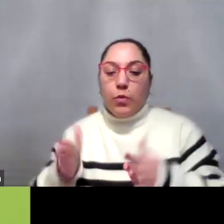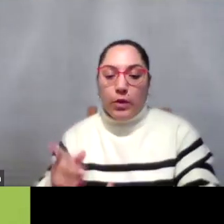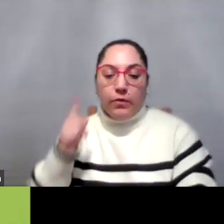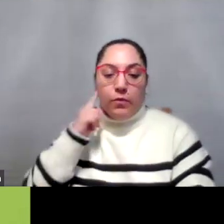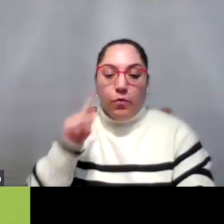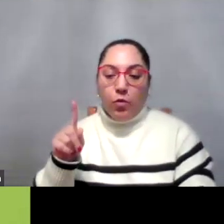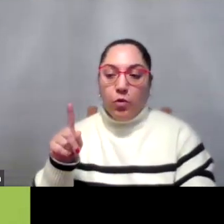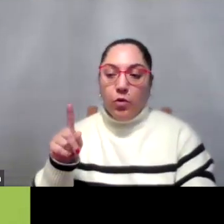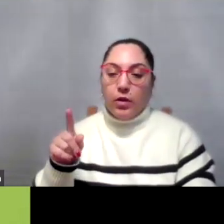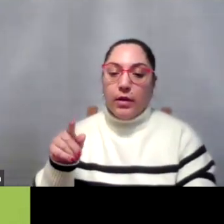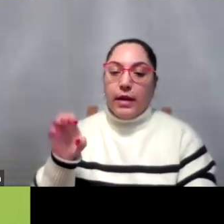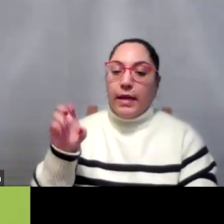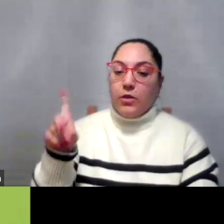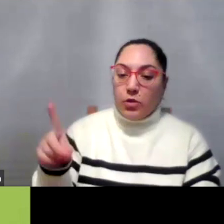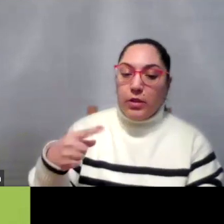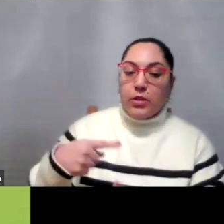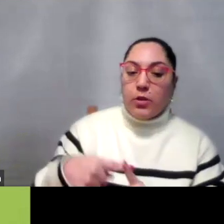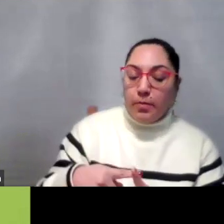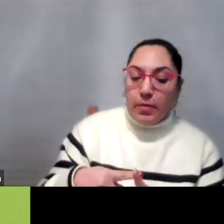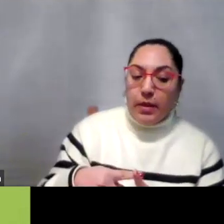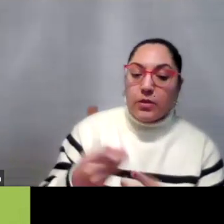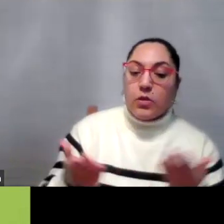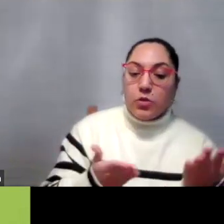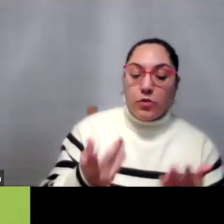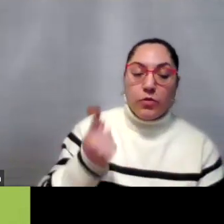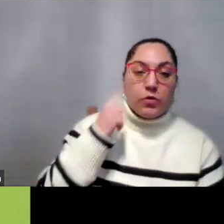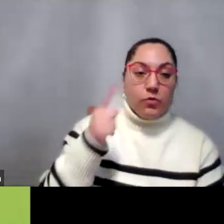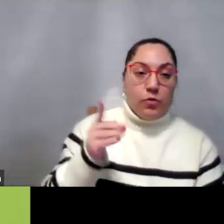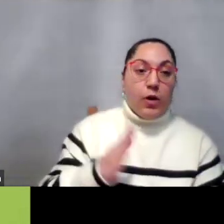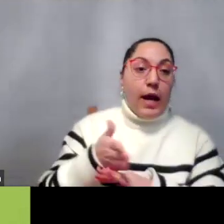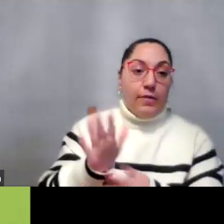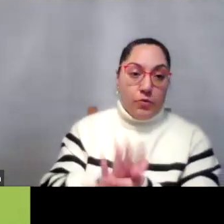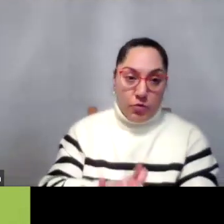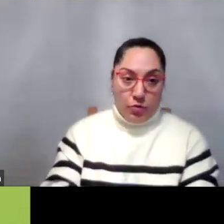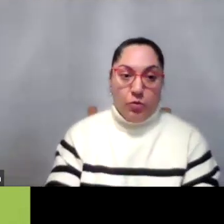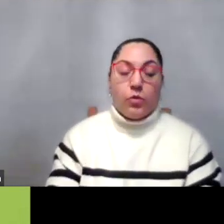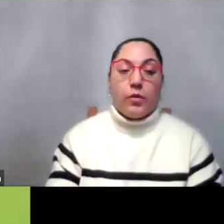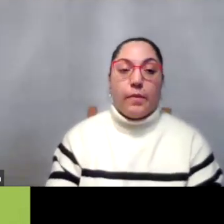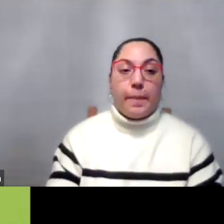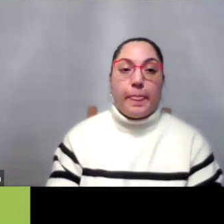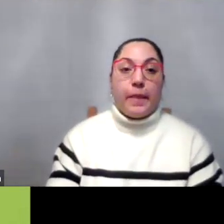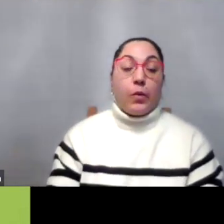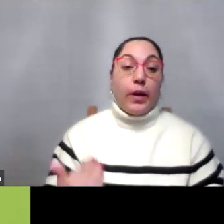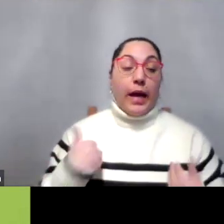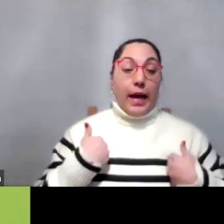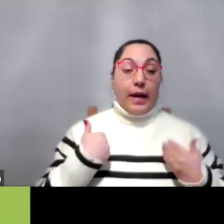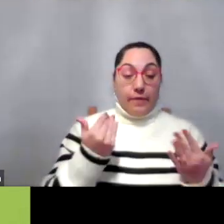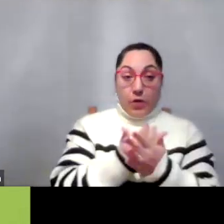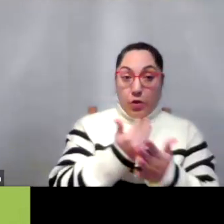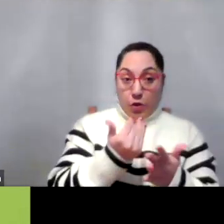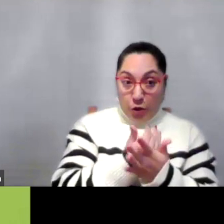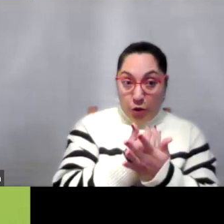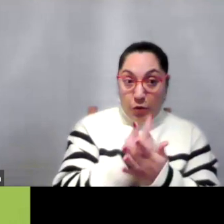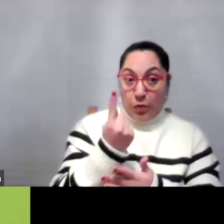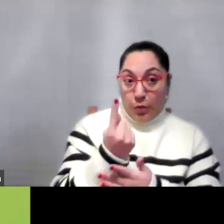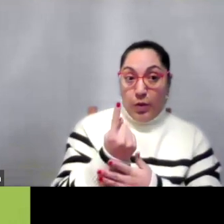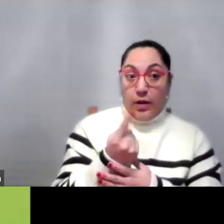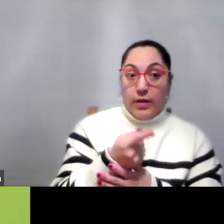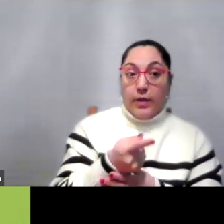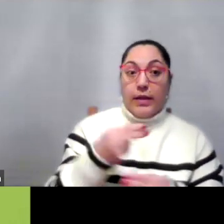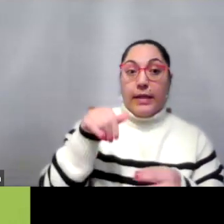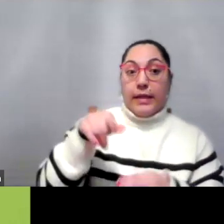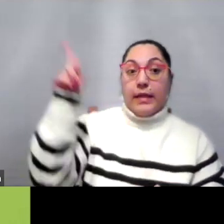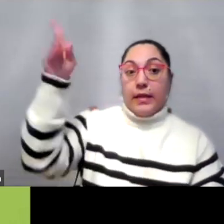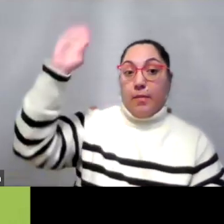psychoeducation. We do have a new residential treatment program for substance use for youth. It's out